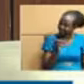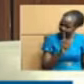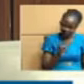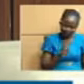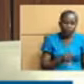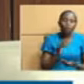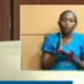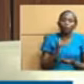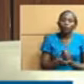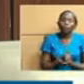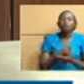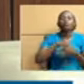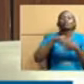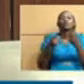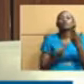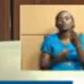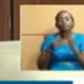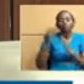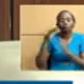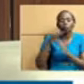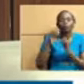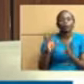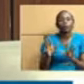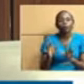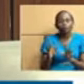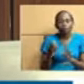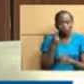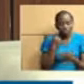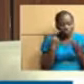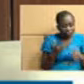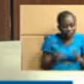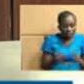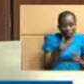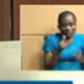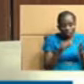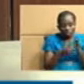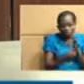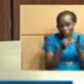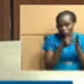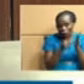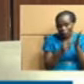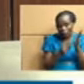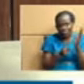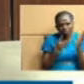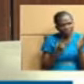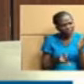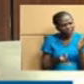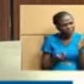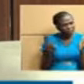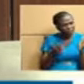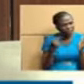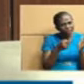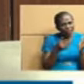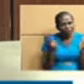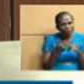priority. Because every time you see priorities which are not even lined up in the NDP, and you ask yourself, where has this now come